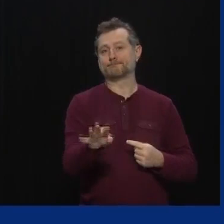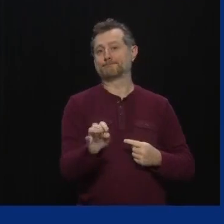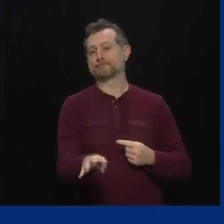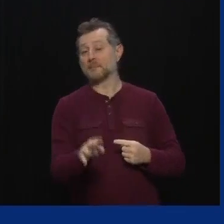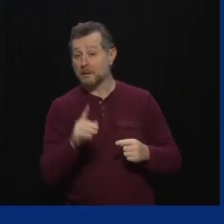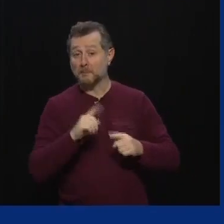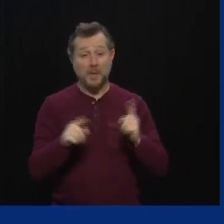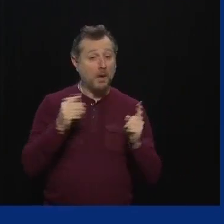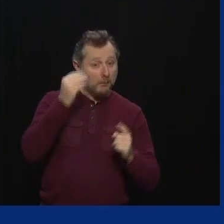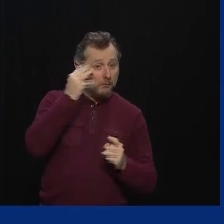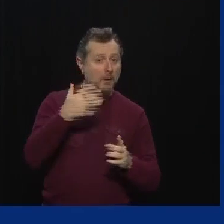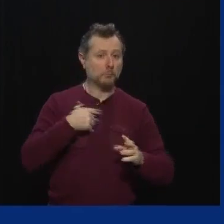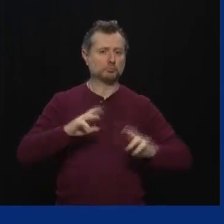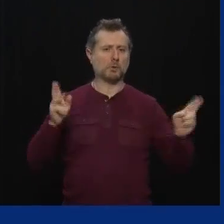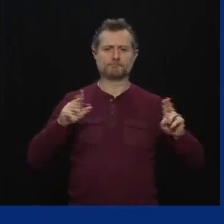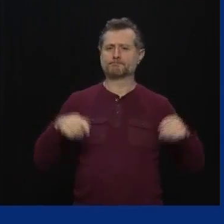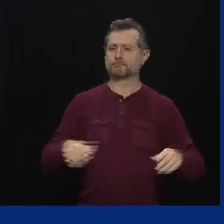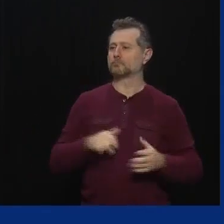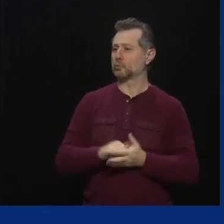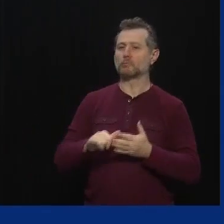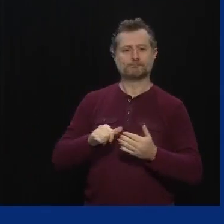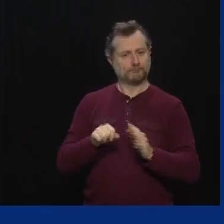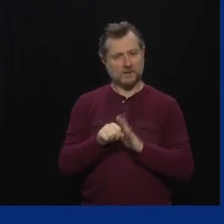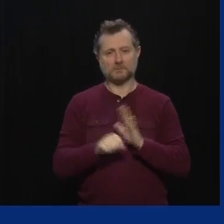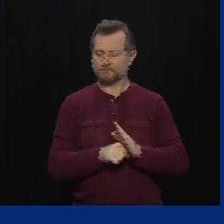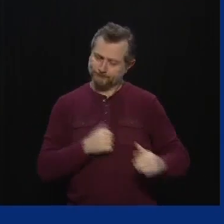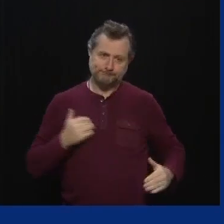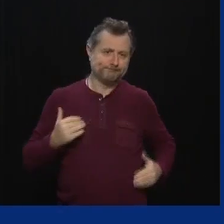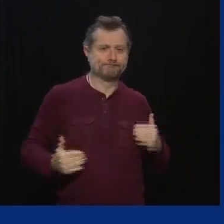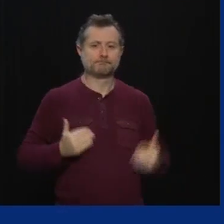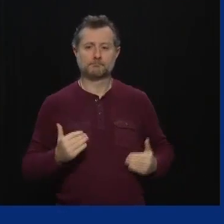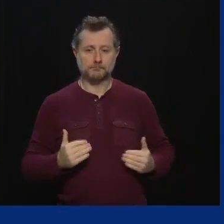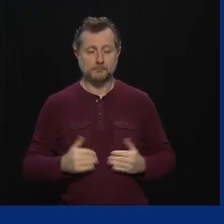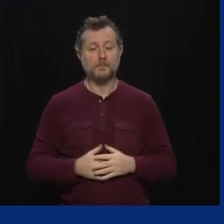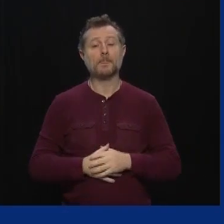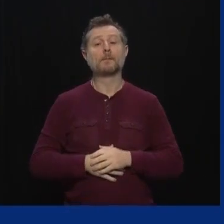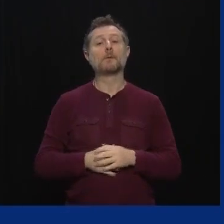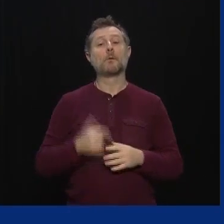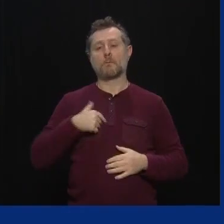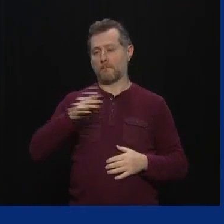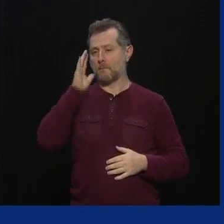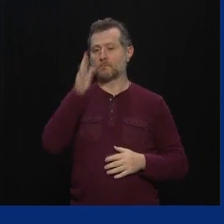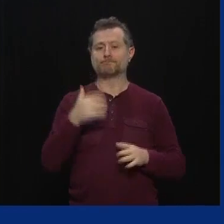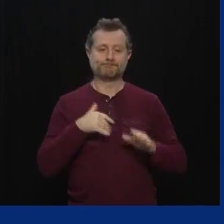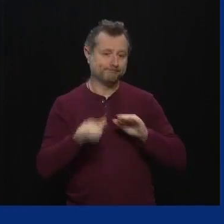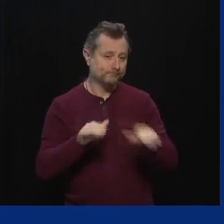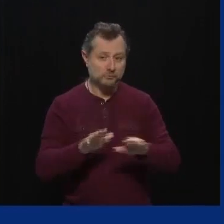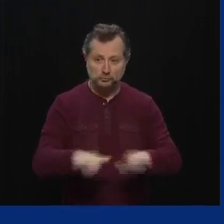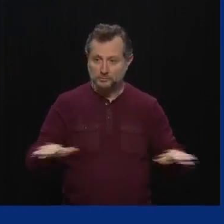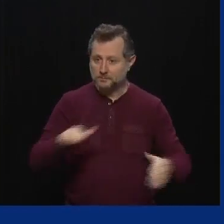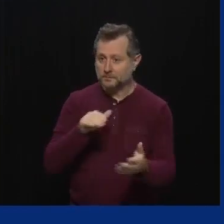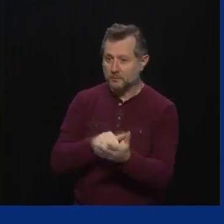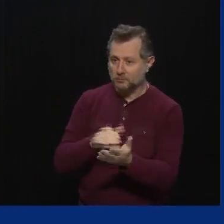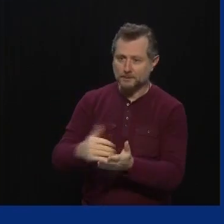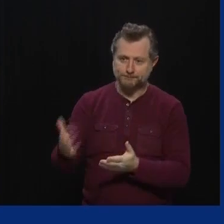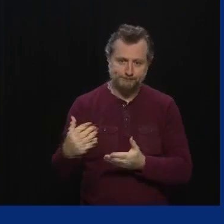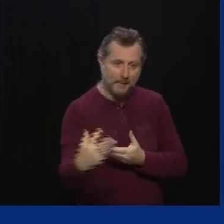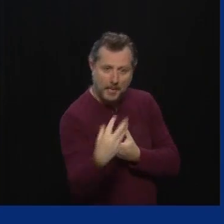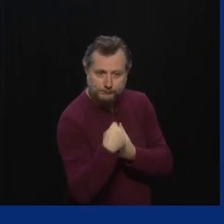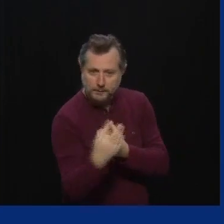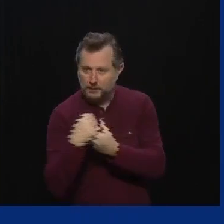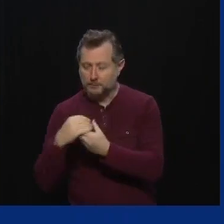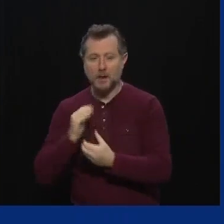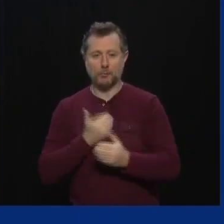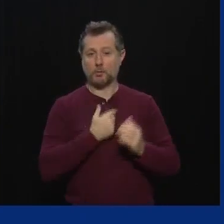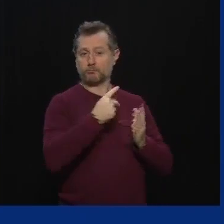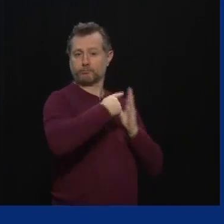prepared here in the state of New York to deal with that. So we're going to be asking pediatricians to enroll in our program. We're going to make sure